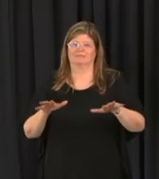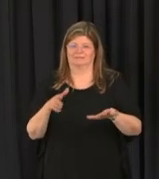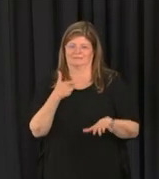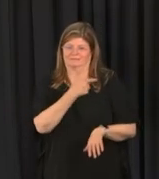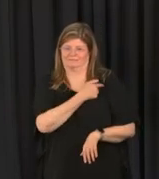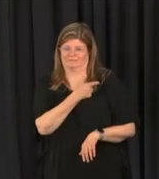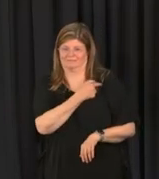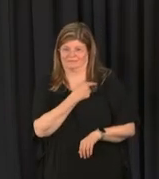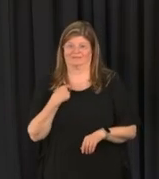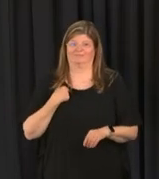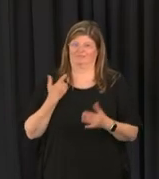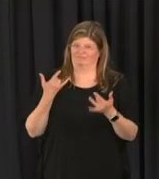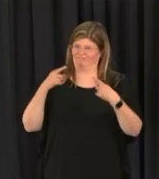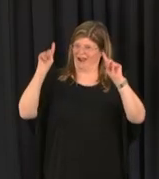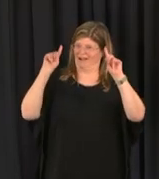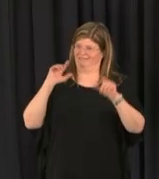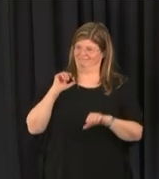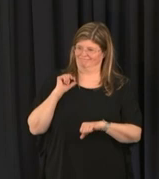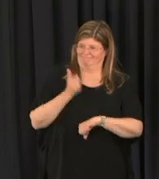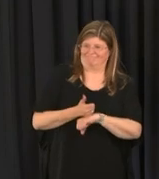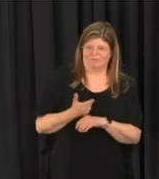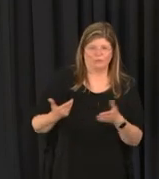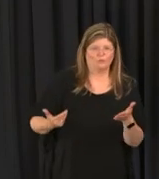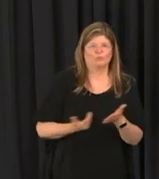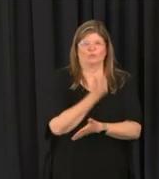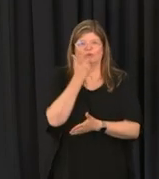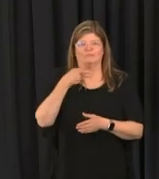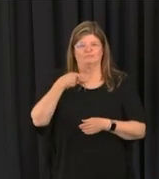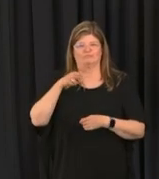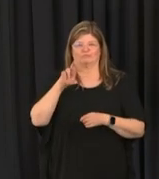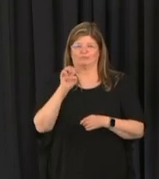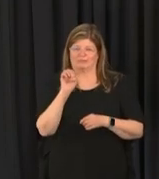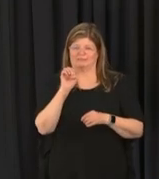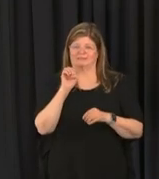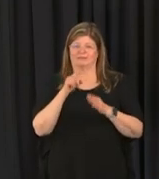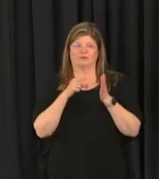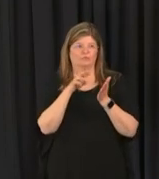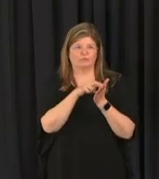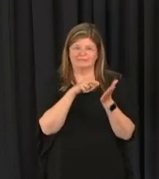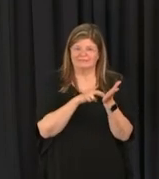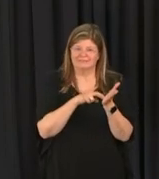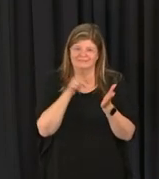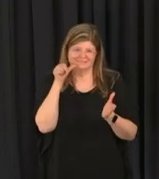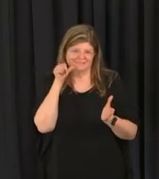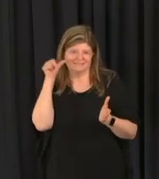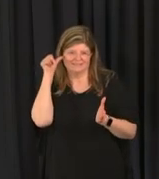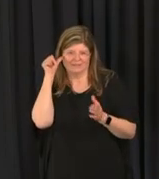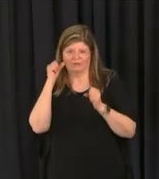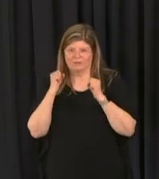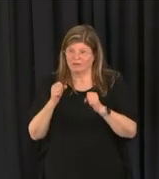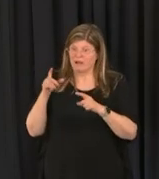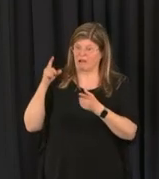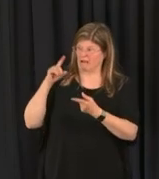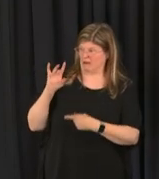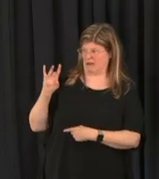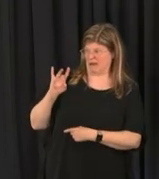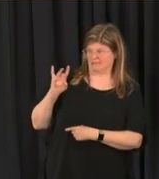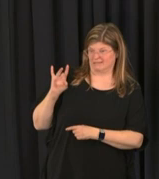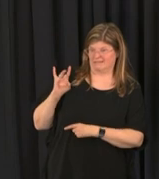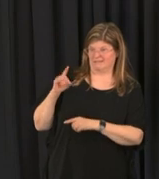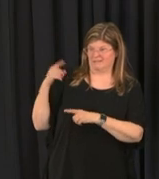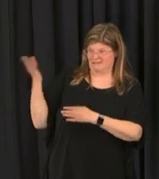new pre-registration system. The launch went very well, and by 8 p.m. we had more